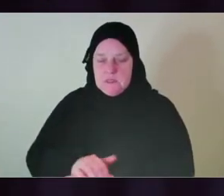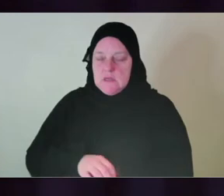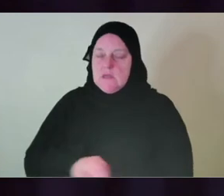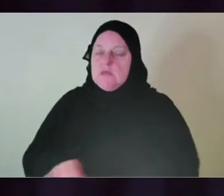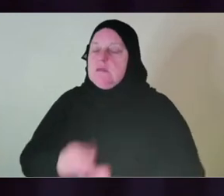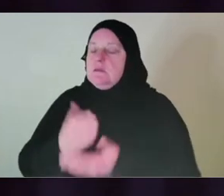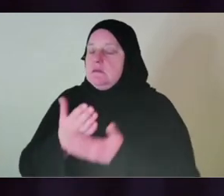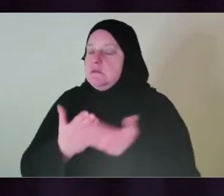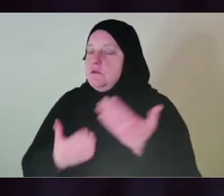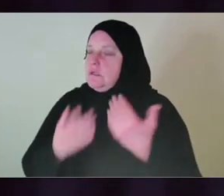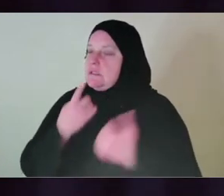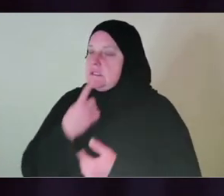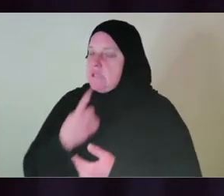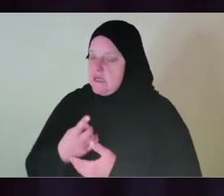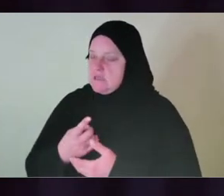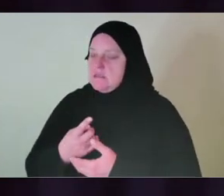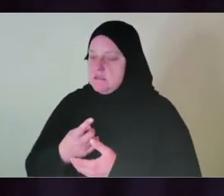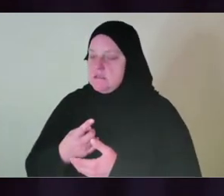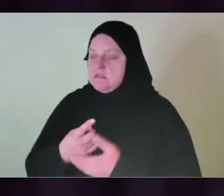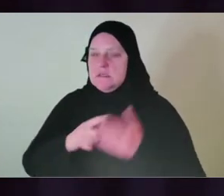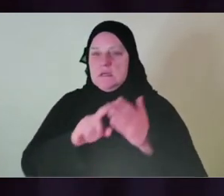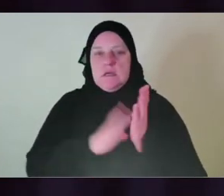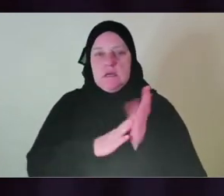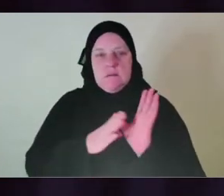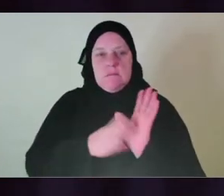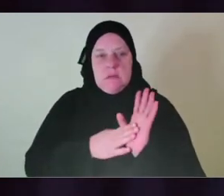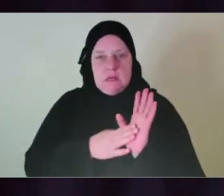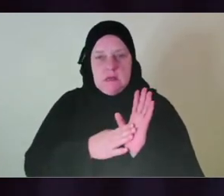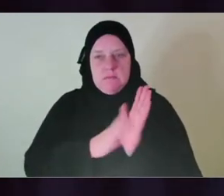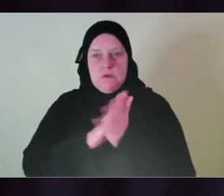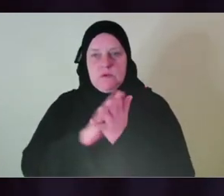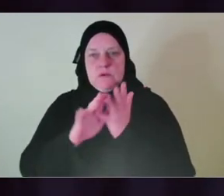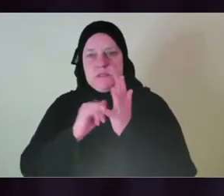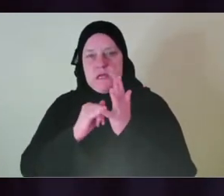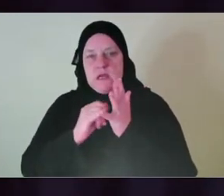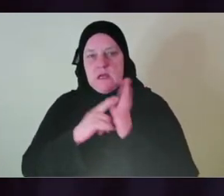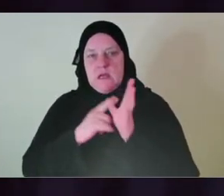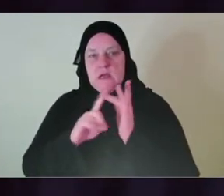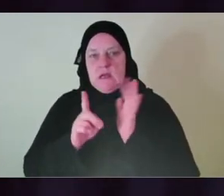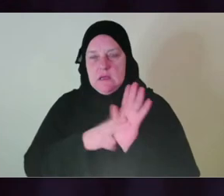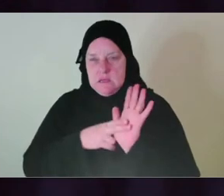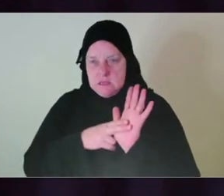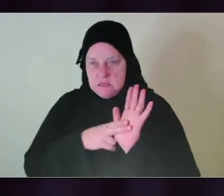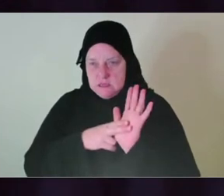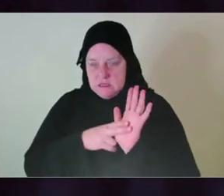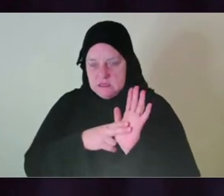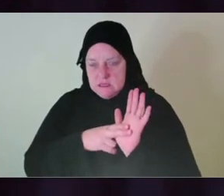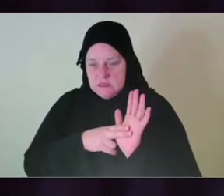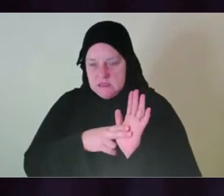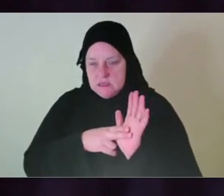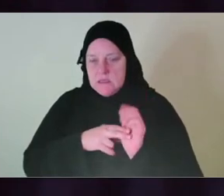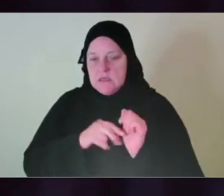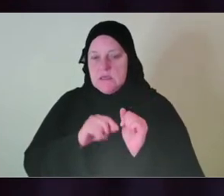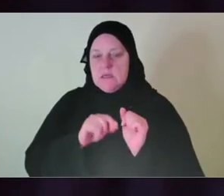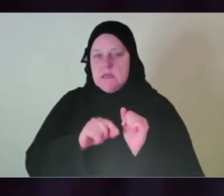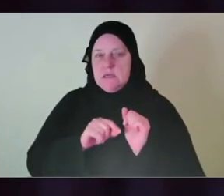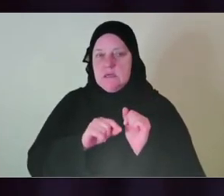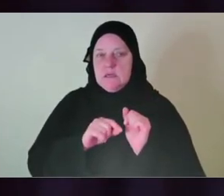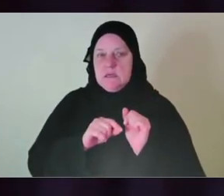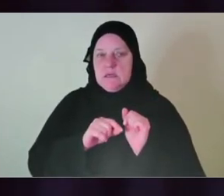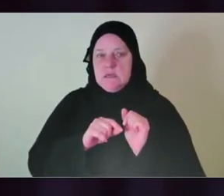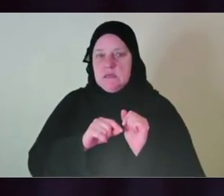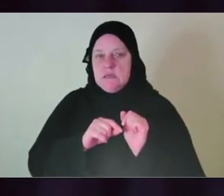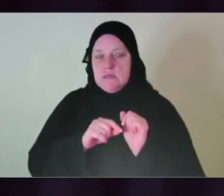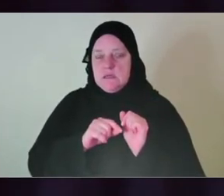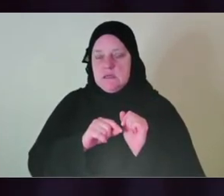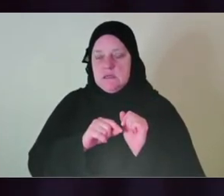Husayn alayhi salam, he realized that his brother Abu al-Fadl al-Abbas was separated from him. By